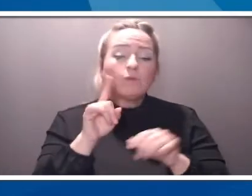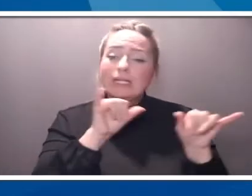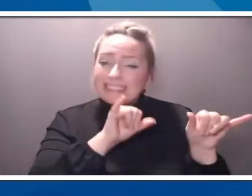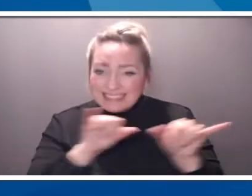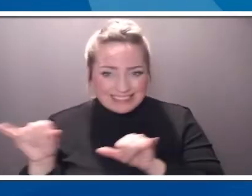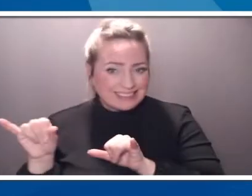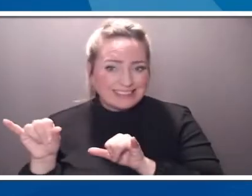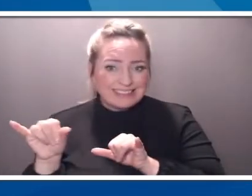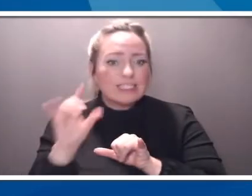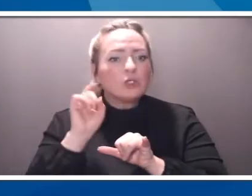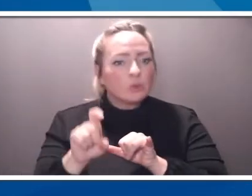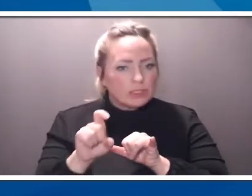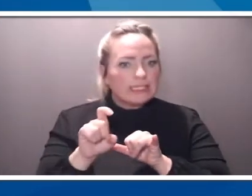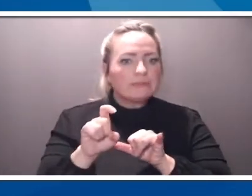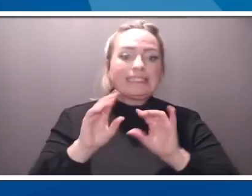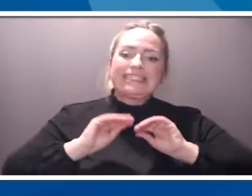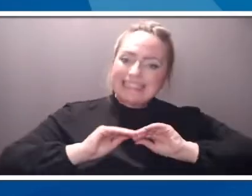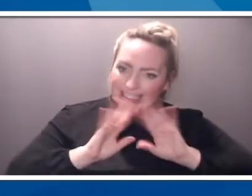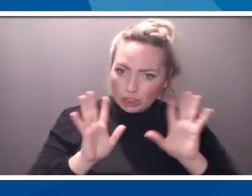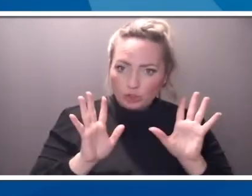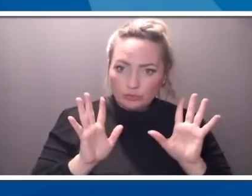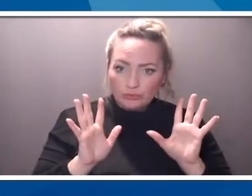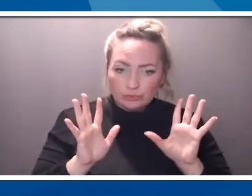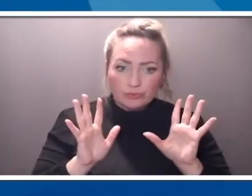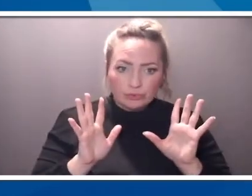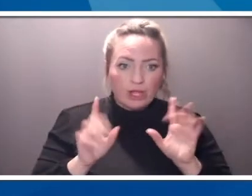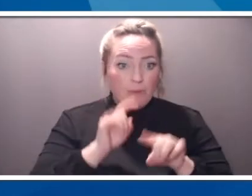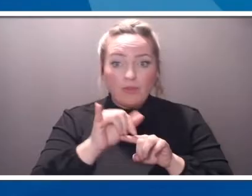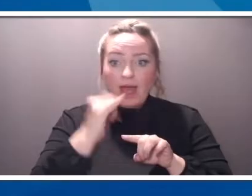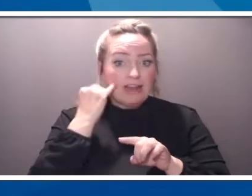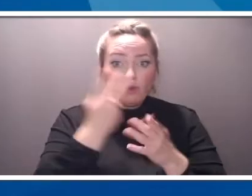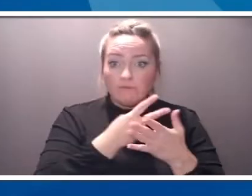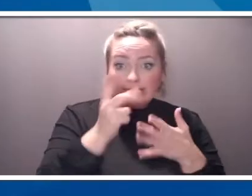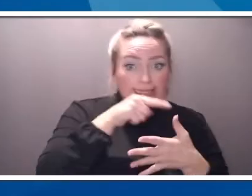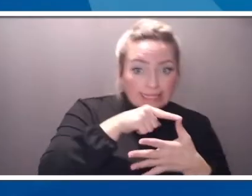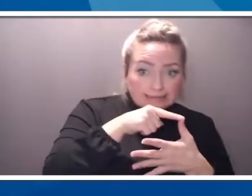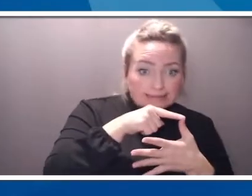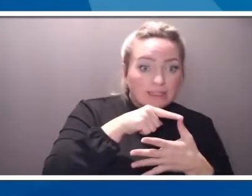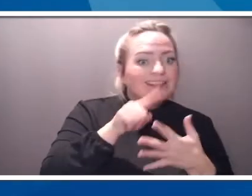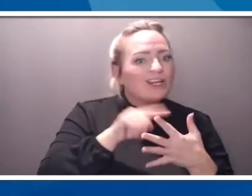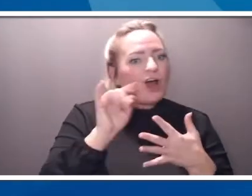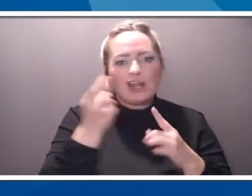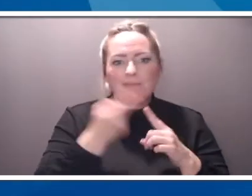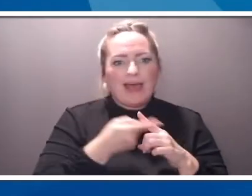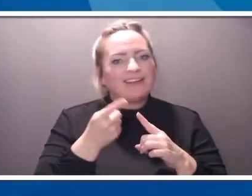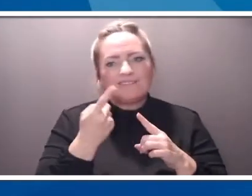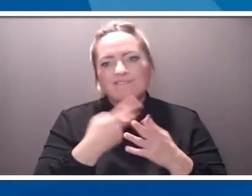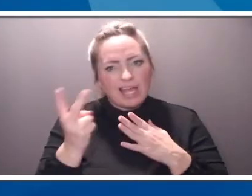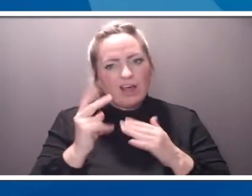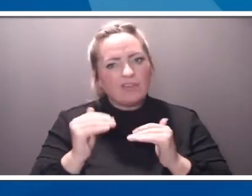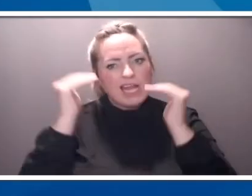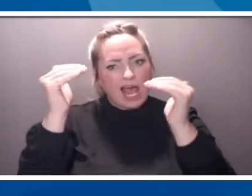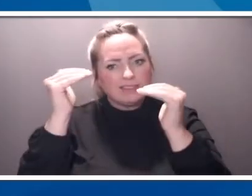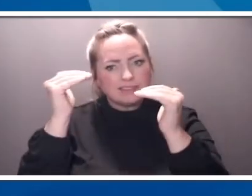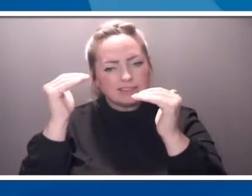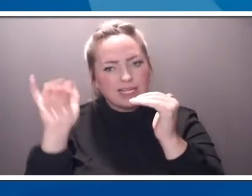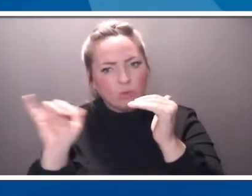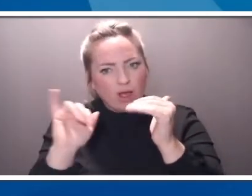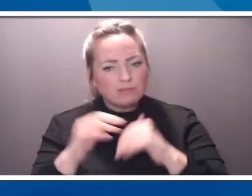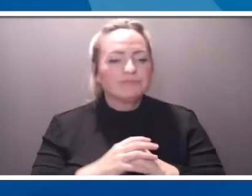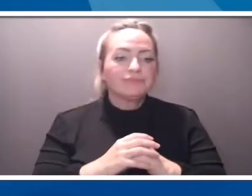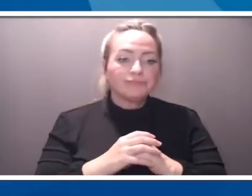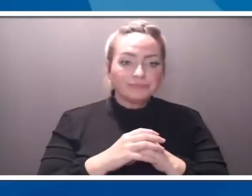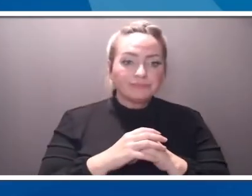and again, for consistency, it's something that you need to be clear about, that if you're failing this, you automatically fail